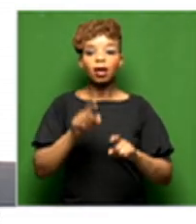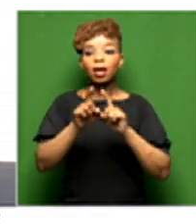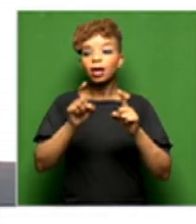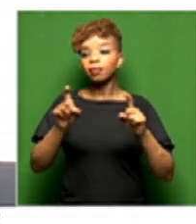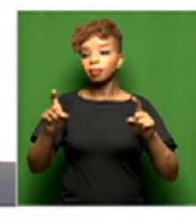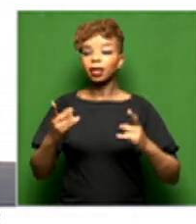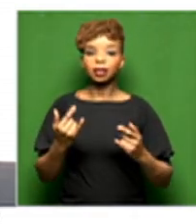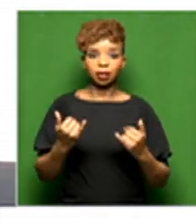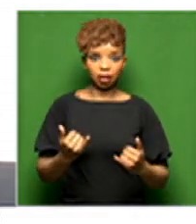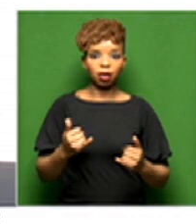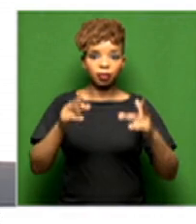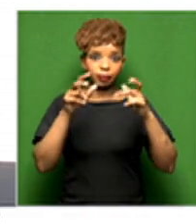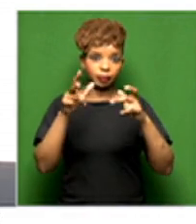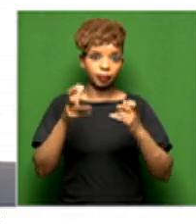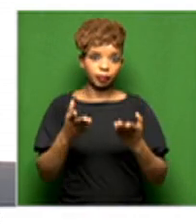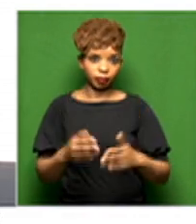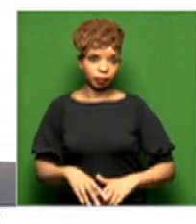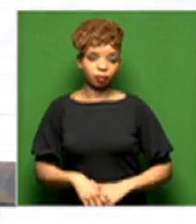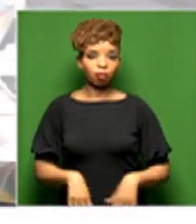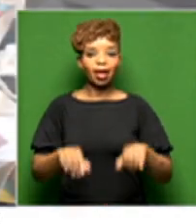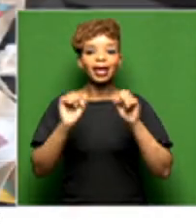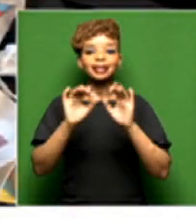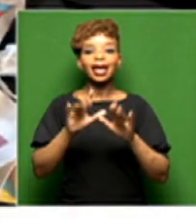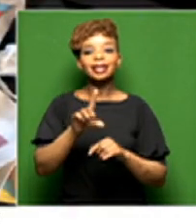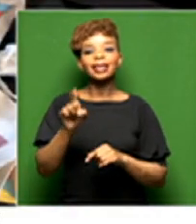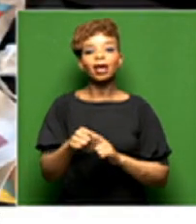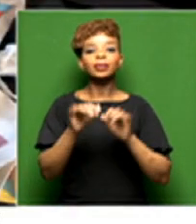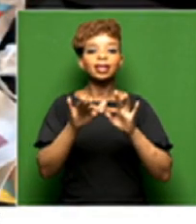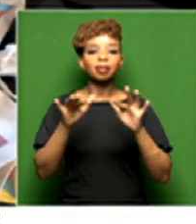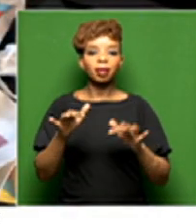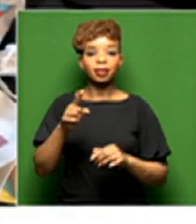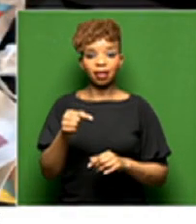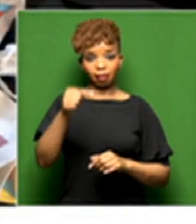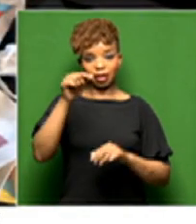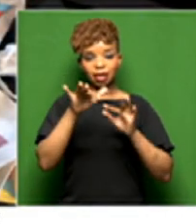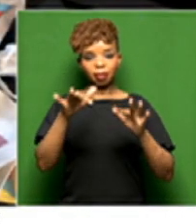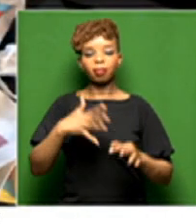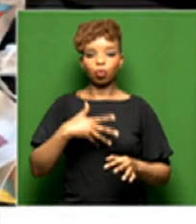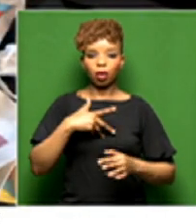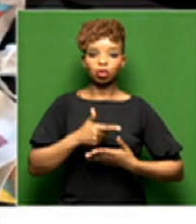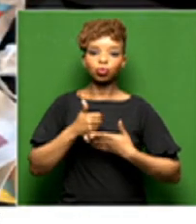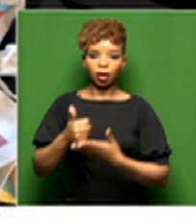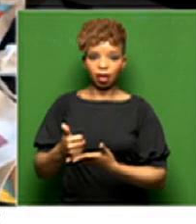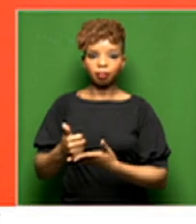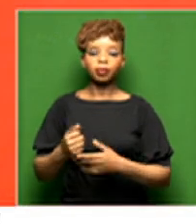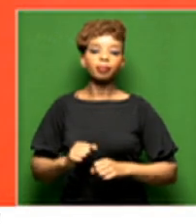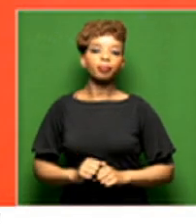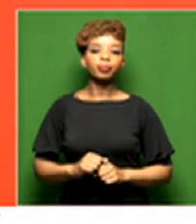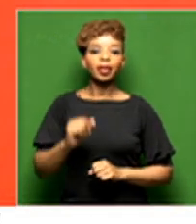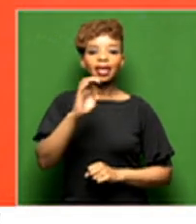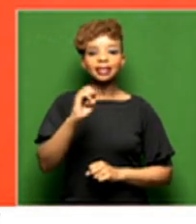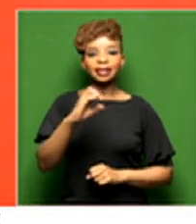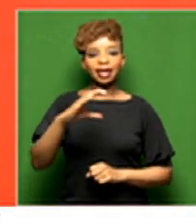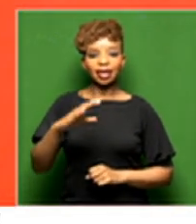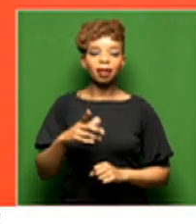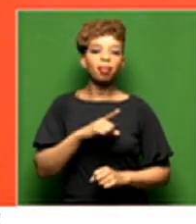this. So these 10,000 people were the first 10,000 people we wanted to help, and really the connection with the Eastern Cape is based on my